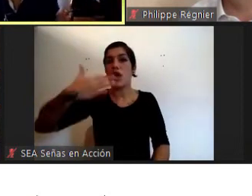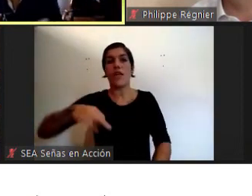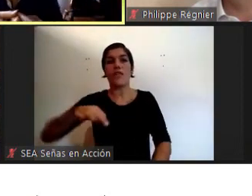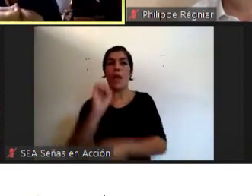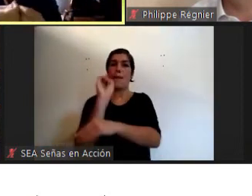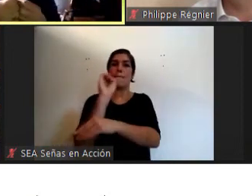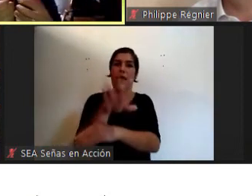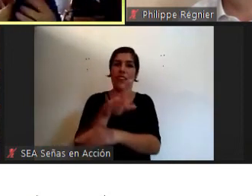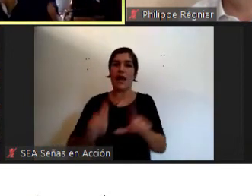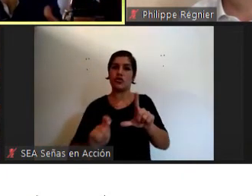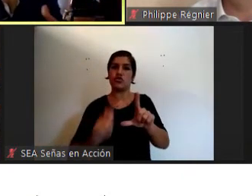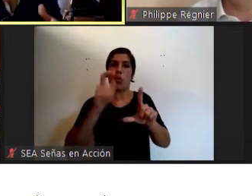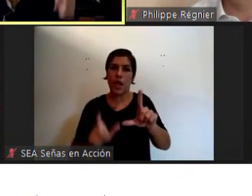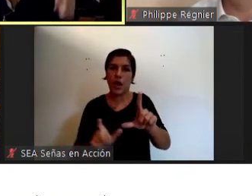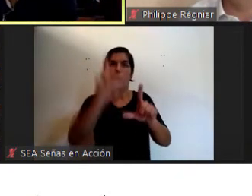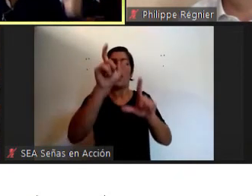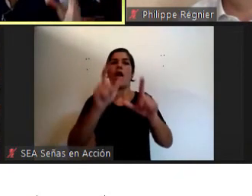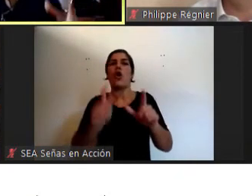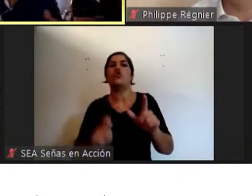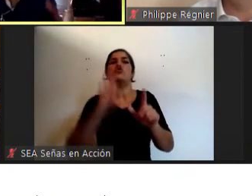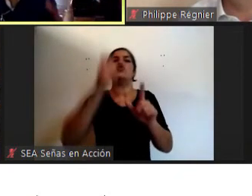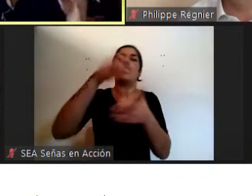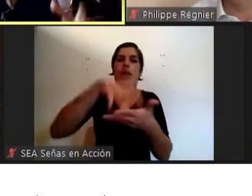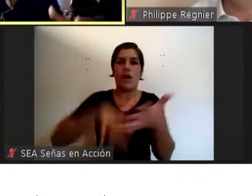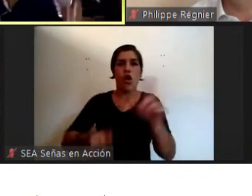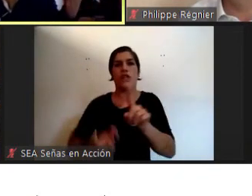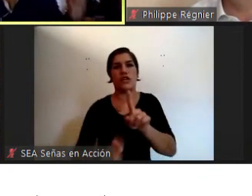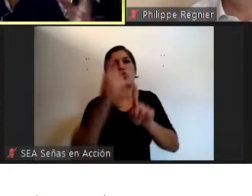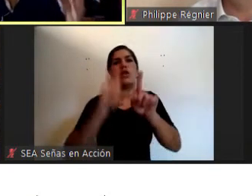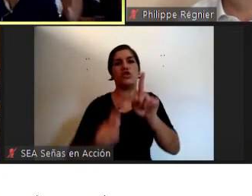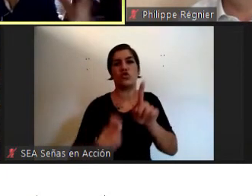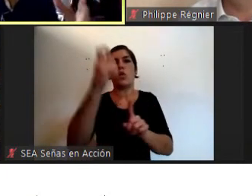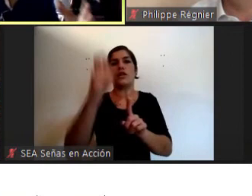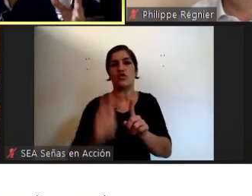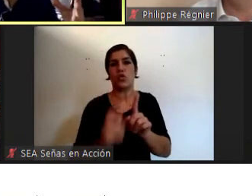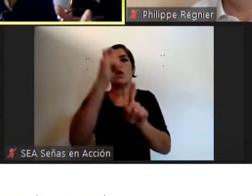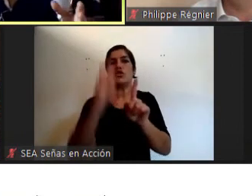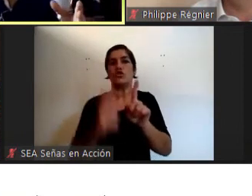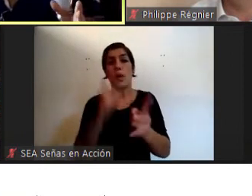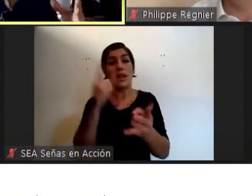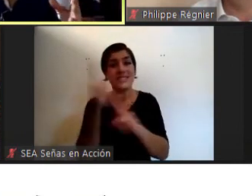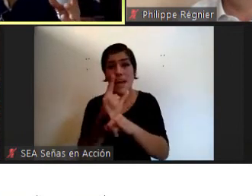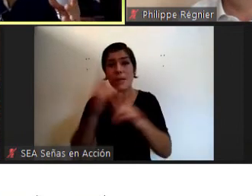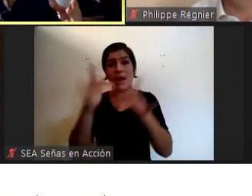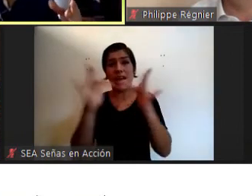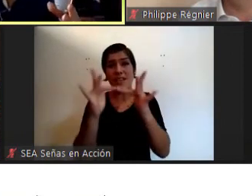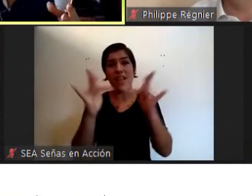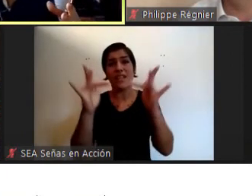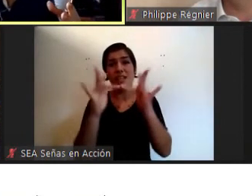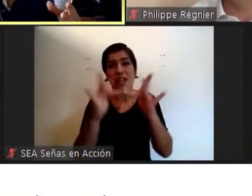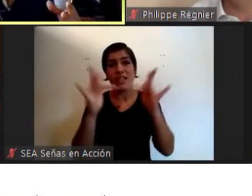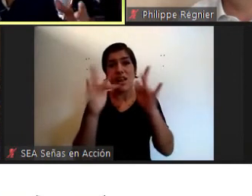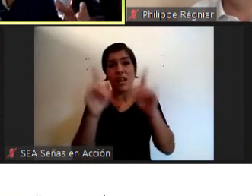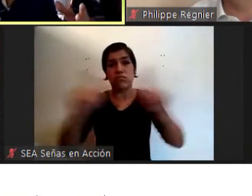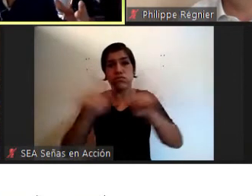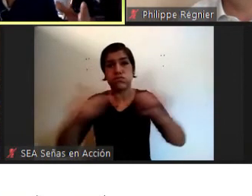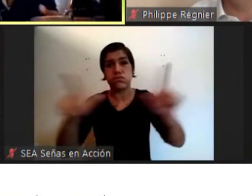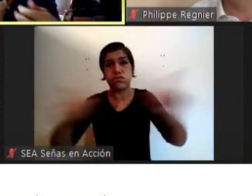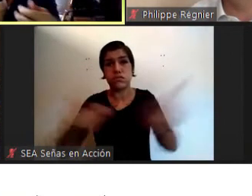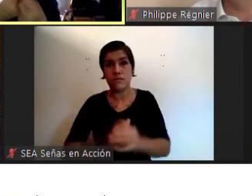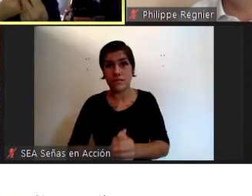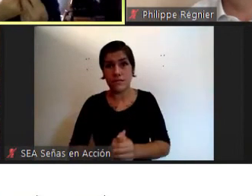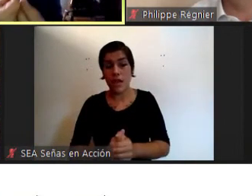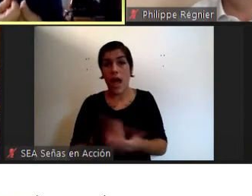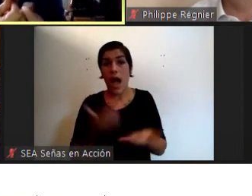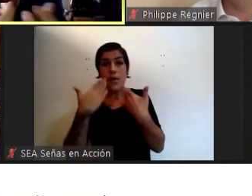what about the impact of influencers, as if it were the same thing? Well, we actually are talking about the journalism